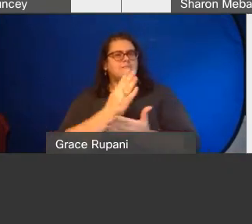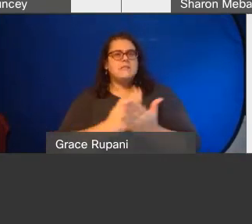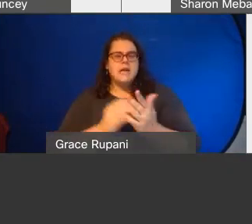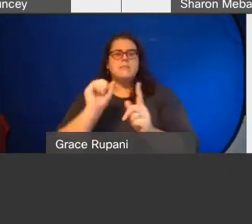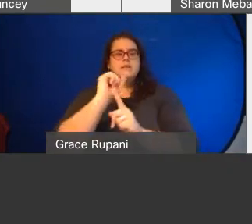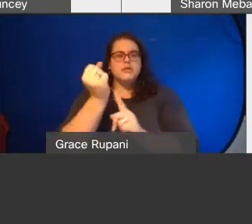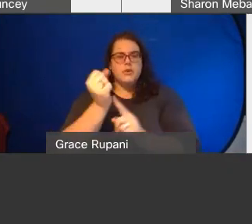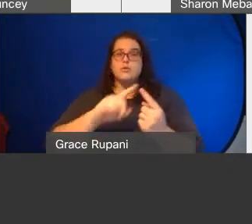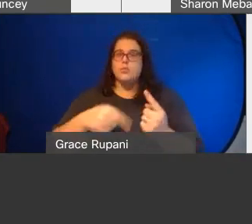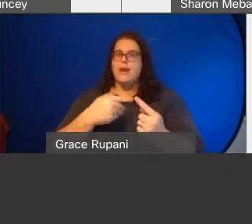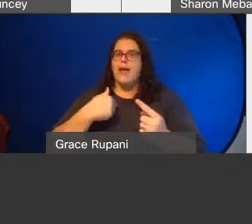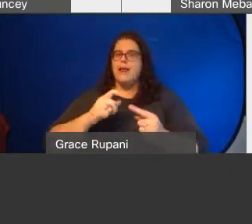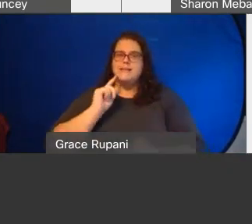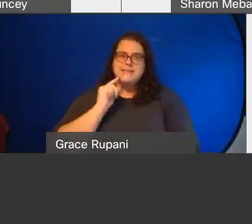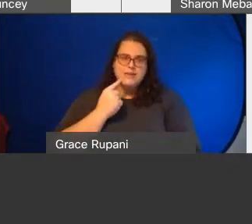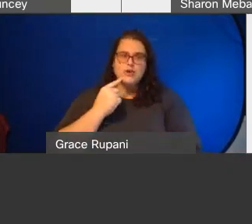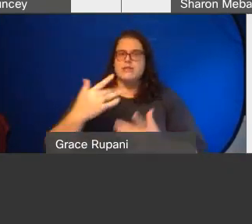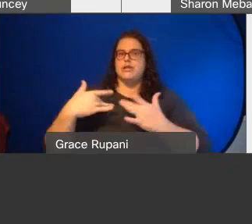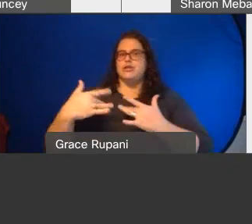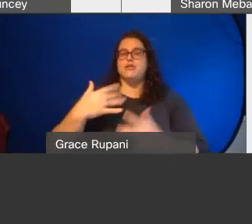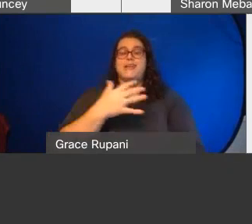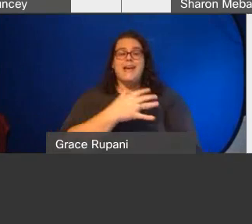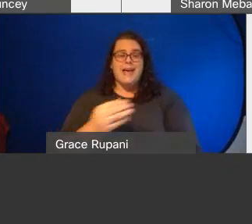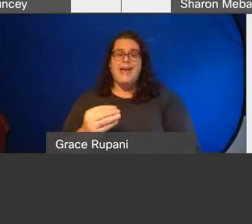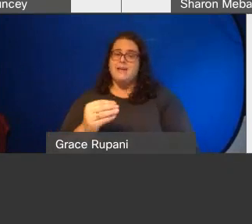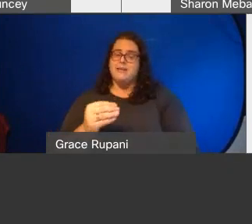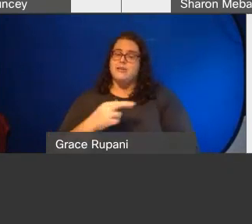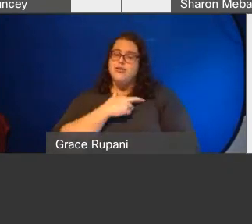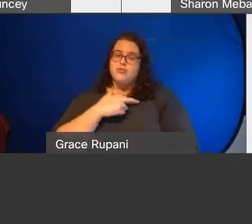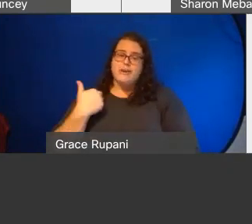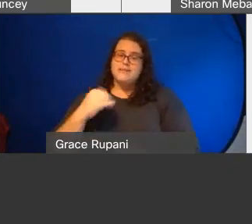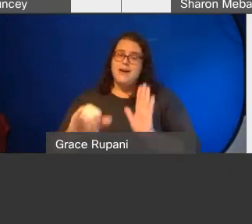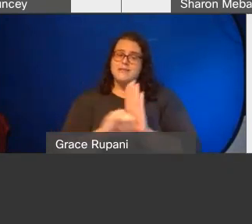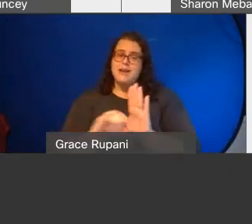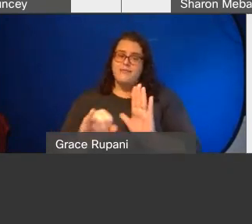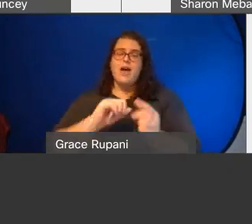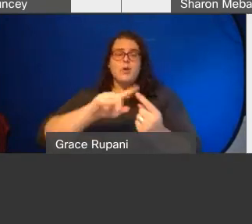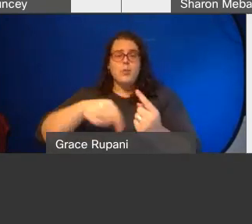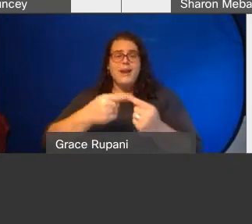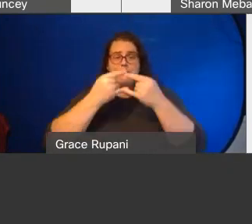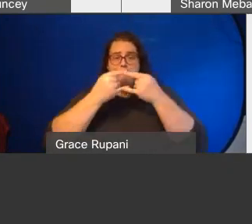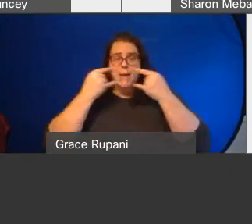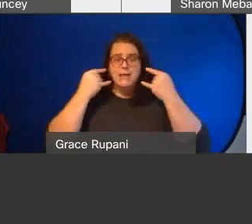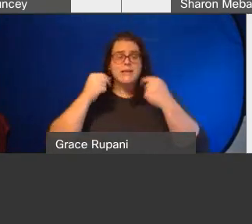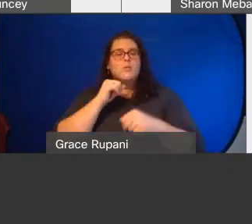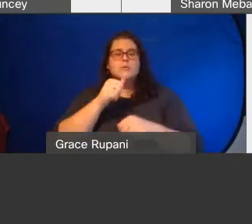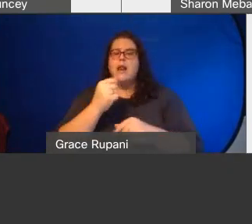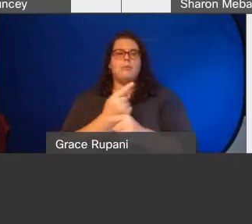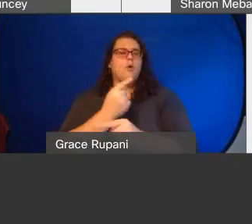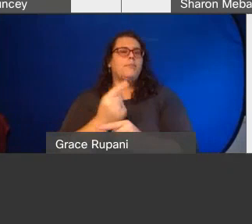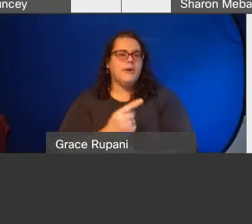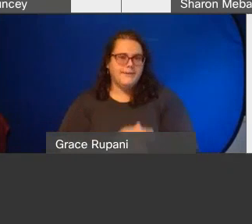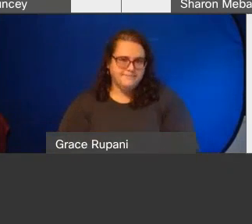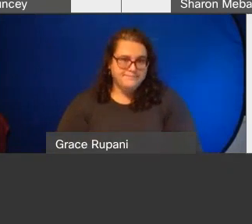major concerns and even immediate jeopardies identified where masking was not appropriate. And